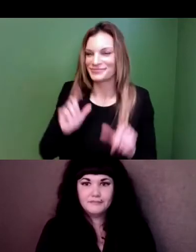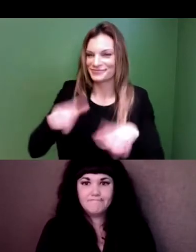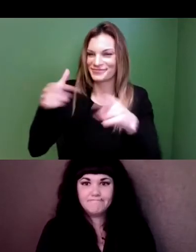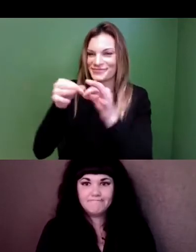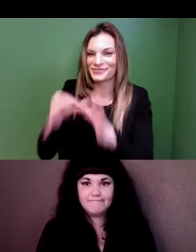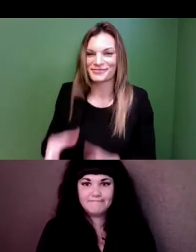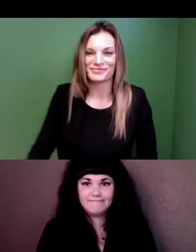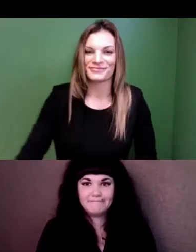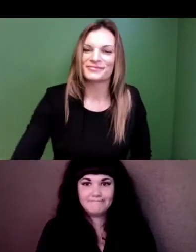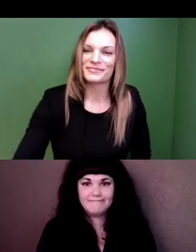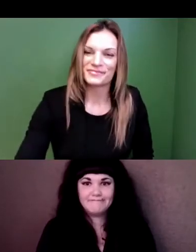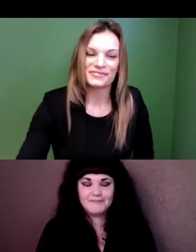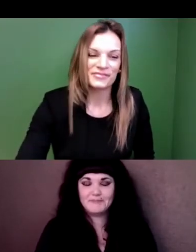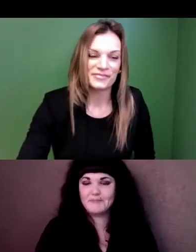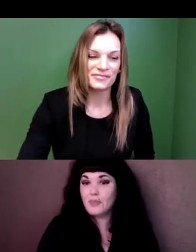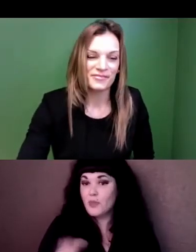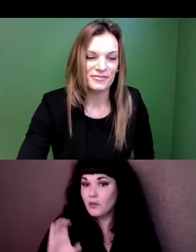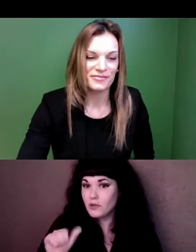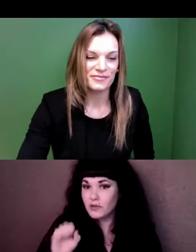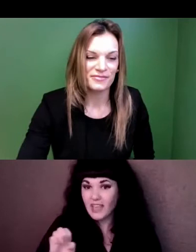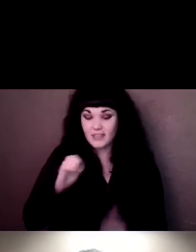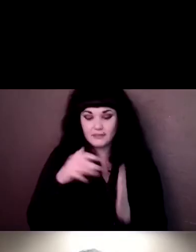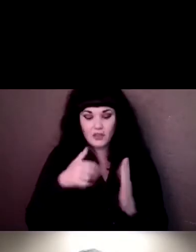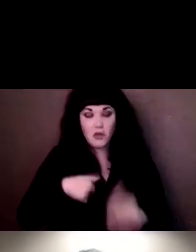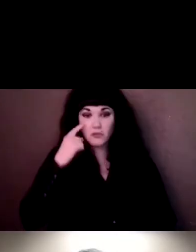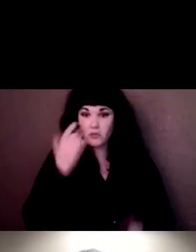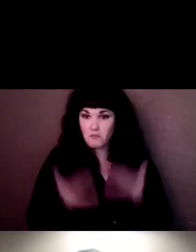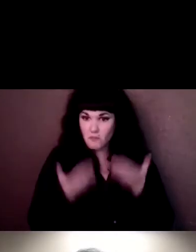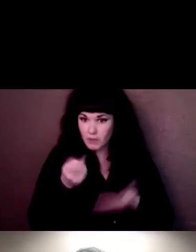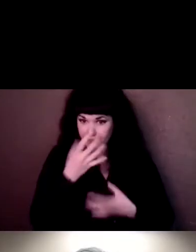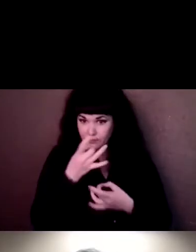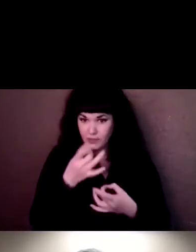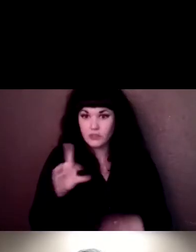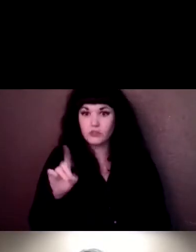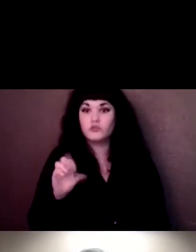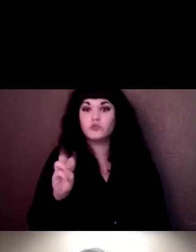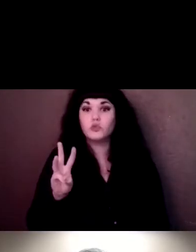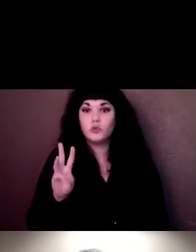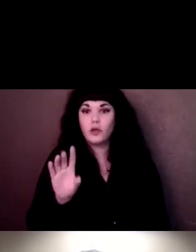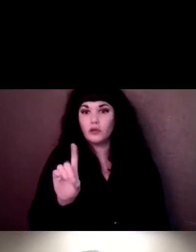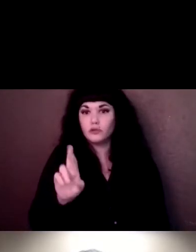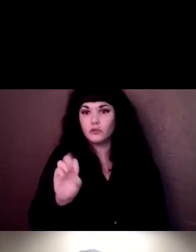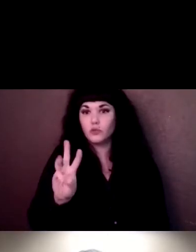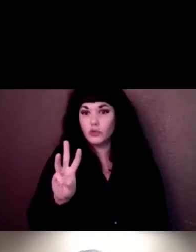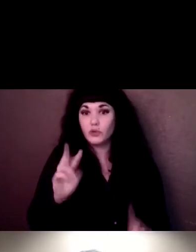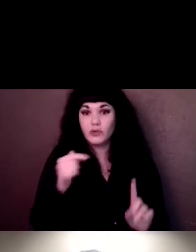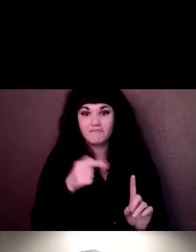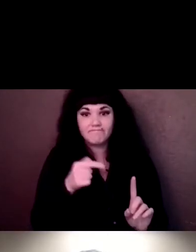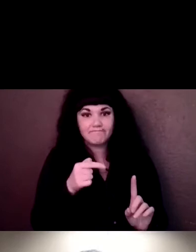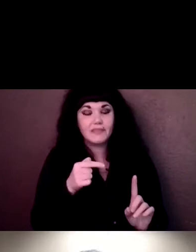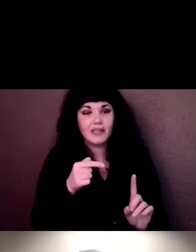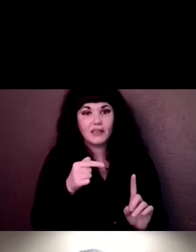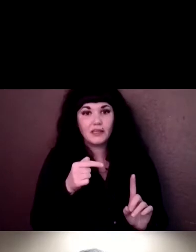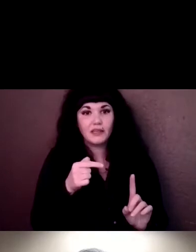Another case study that I thought would be of interest to you is Drew. Drew actually is an individual